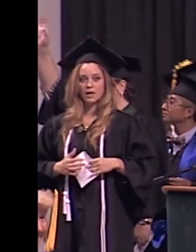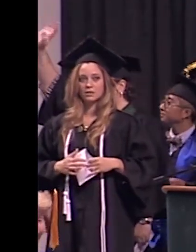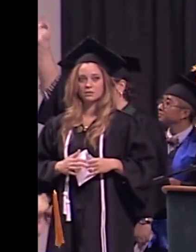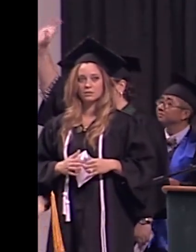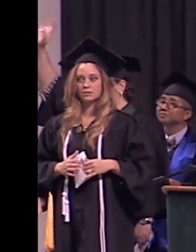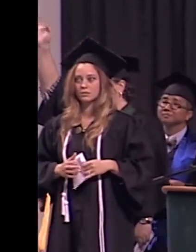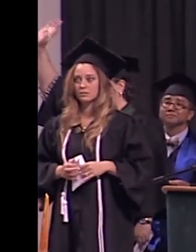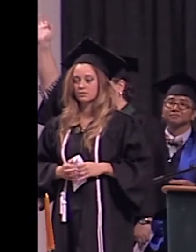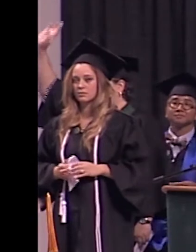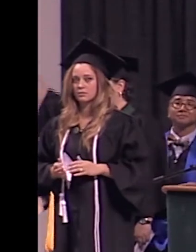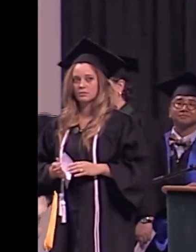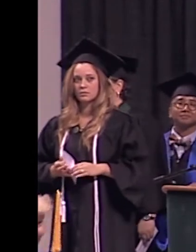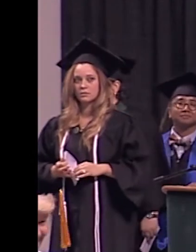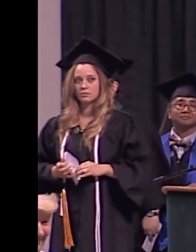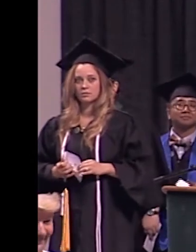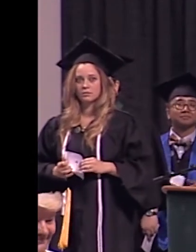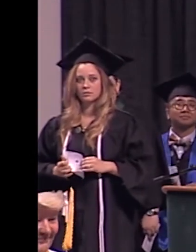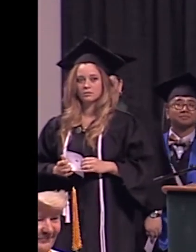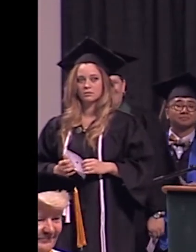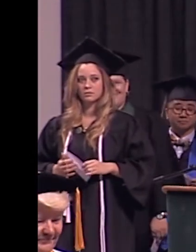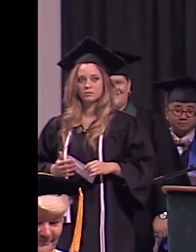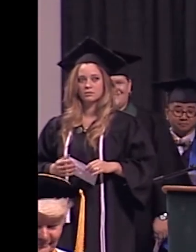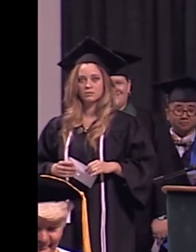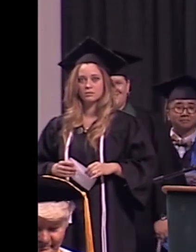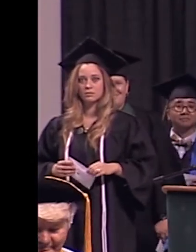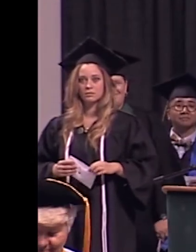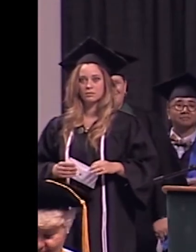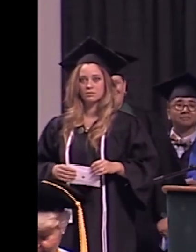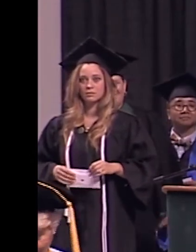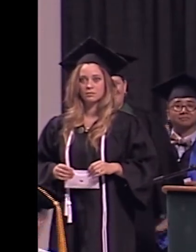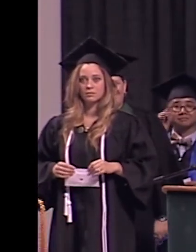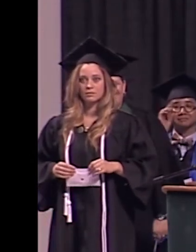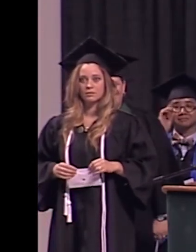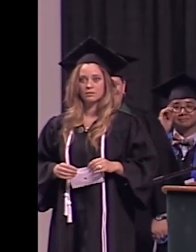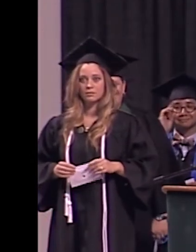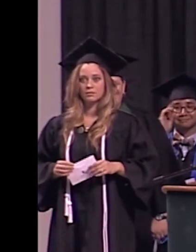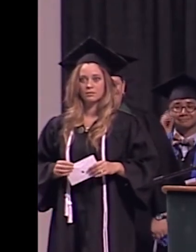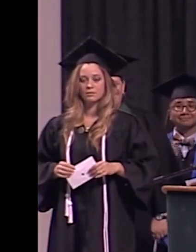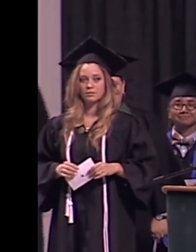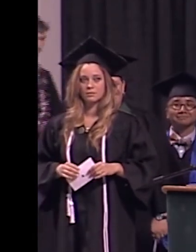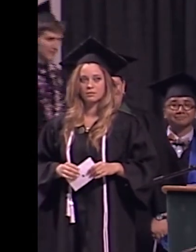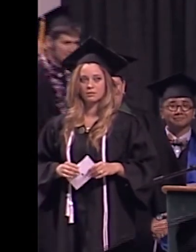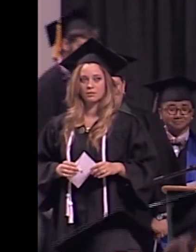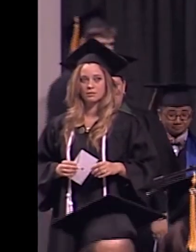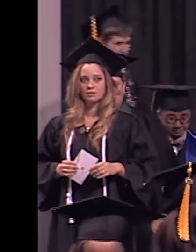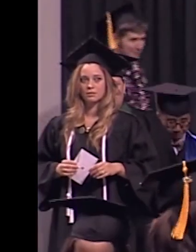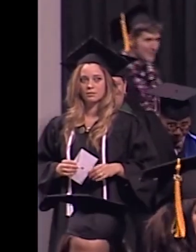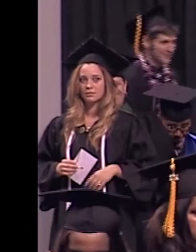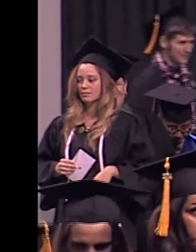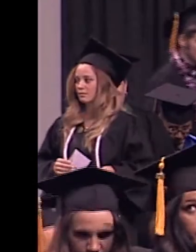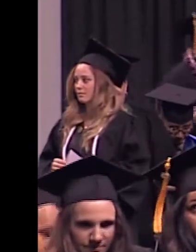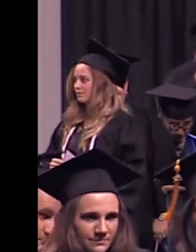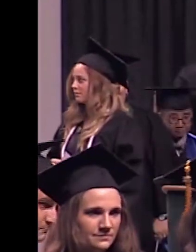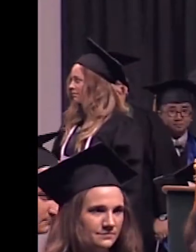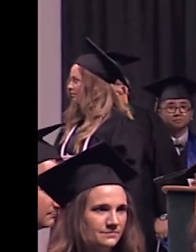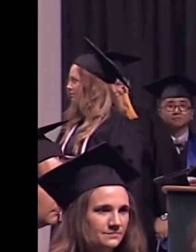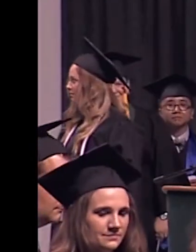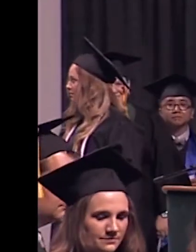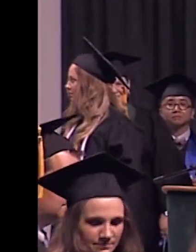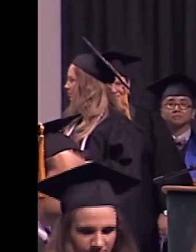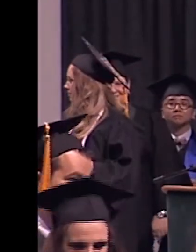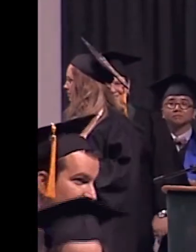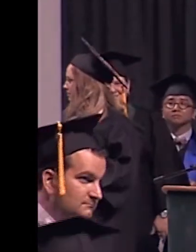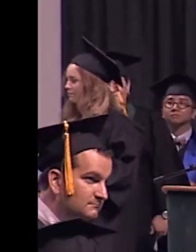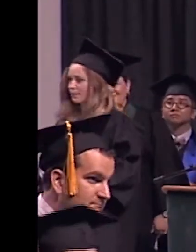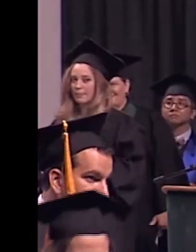We now move forward with the presentation of the bachelor's degree candidates. Faculty marshals, please escort the bachelor's degree candidates for presentation of